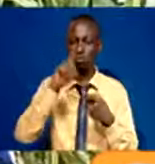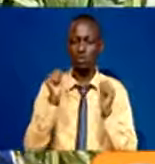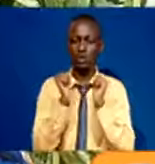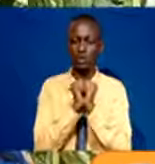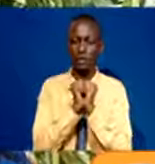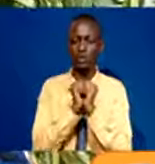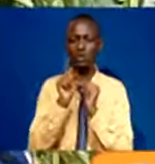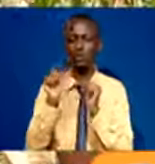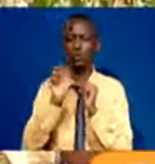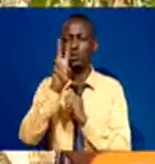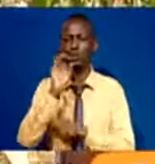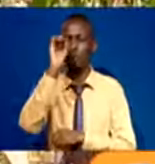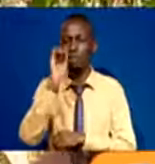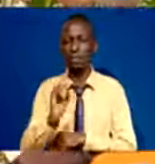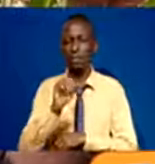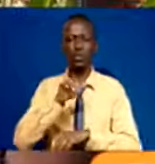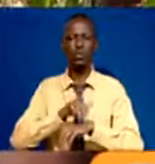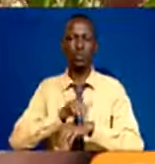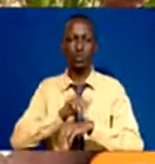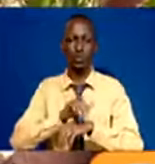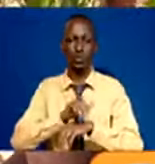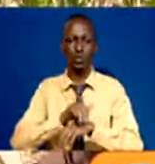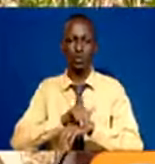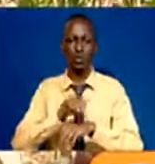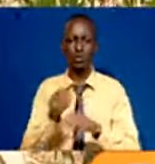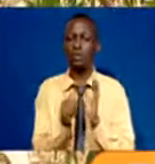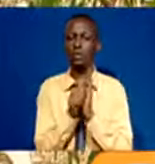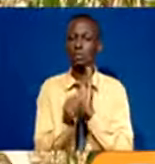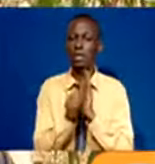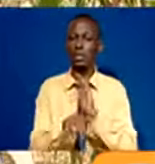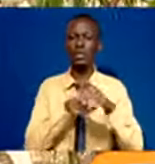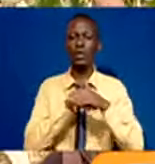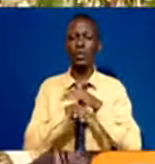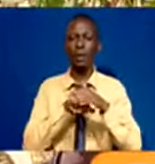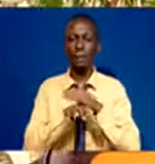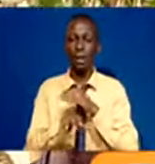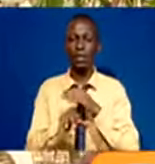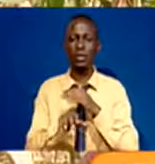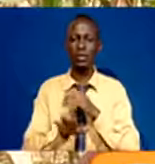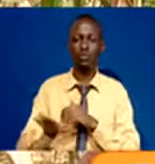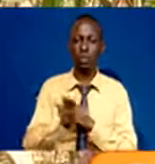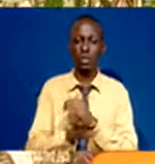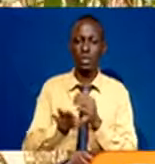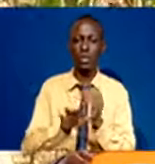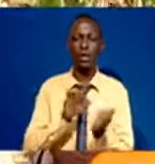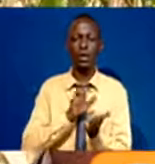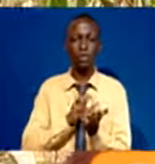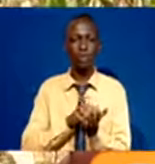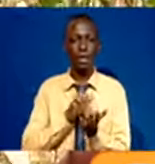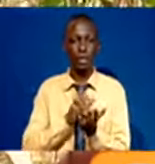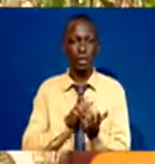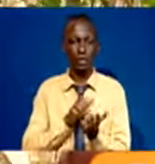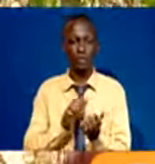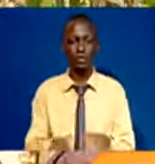10-20%, that will be something. Kulingana na mahindi huwa tunapanda DK, ile ya huku kambani, tunaita